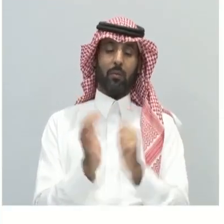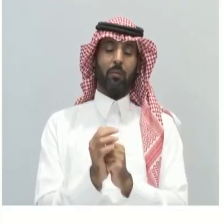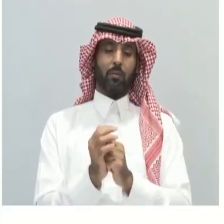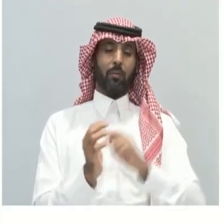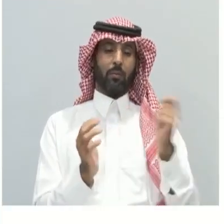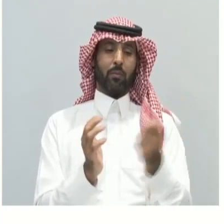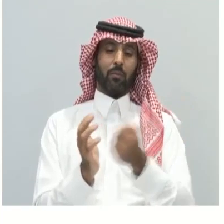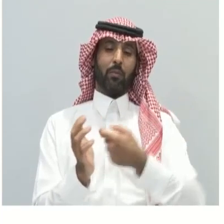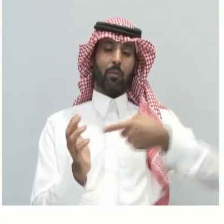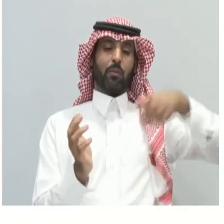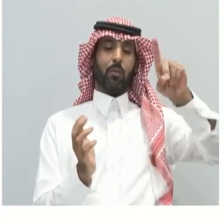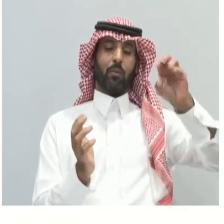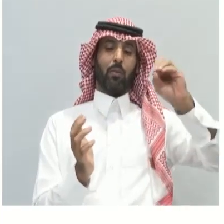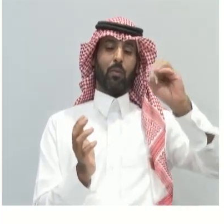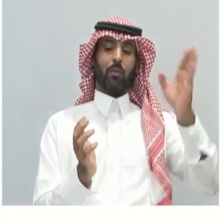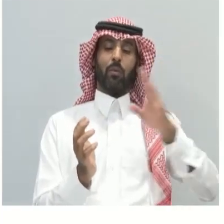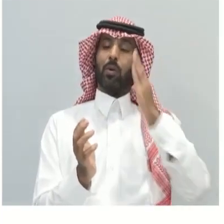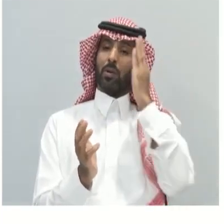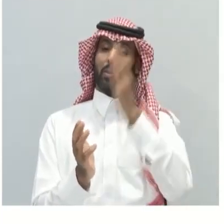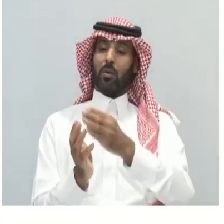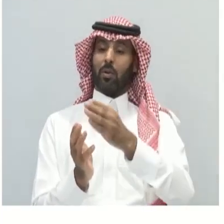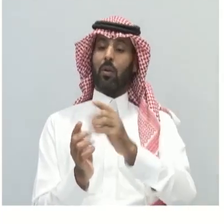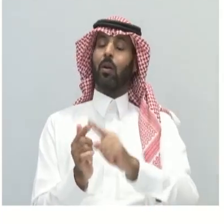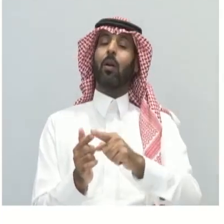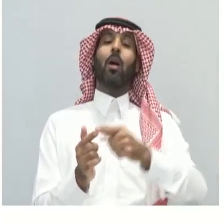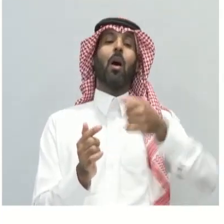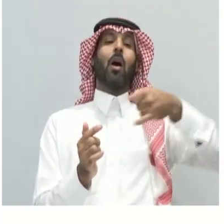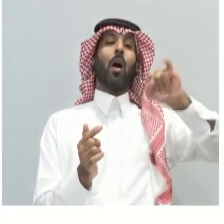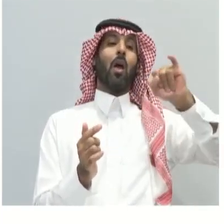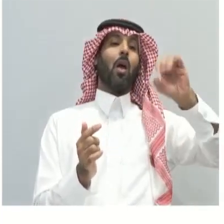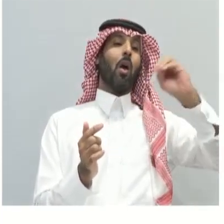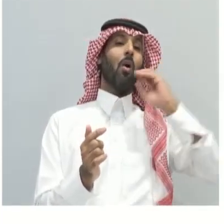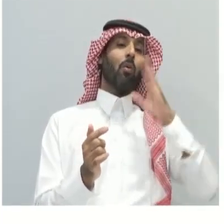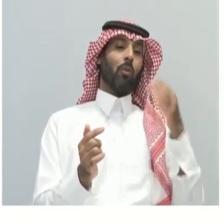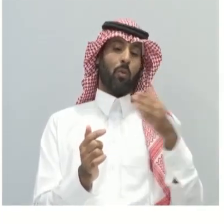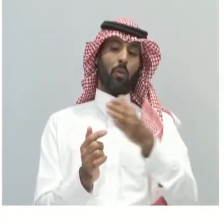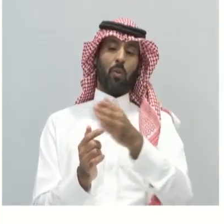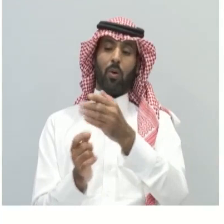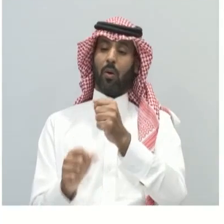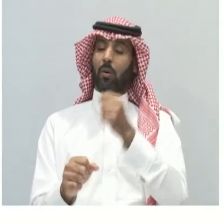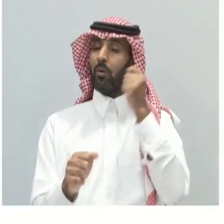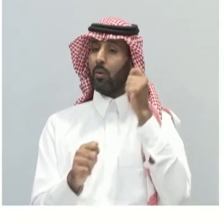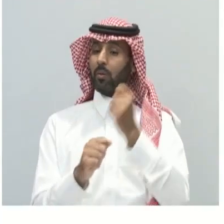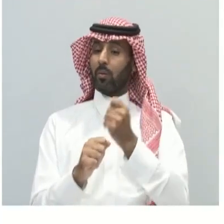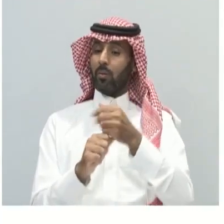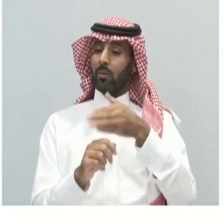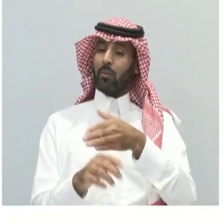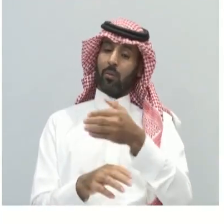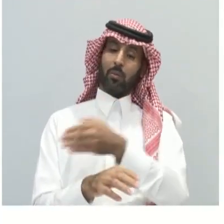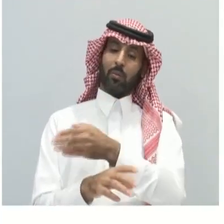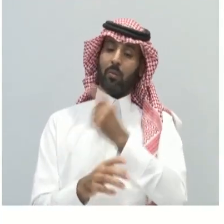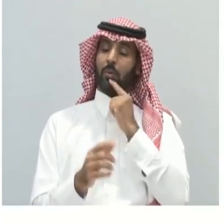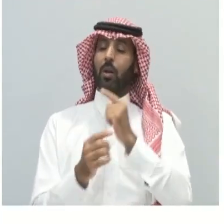Write DO for direct object and IO for the indirect object. For example, here Camilla gave